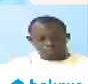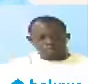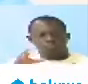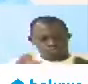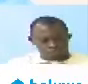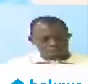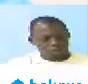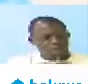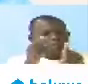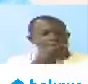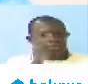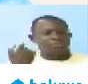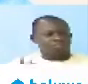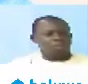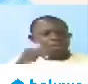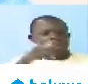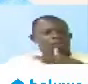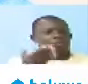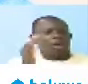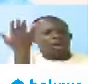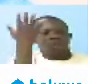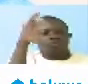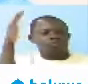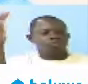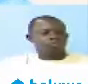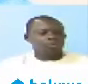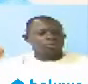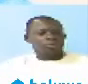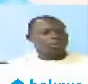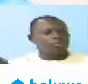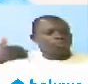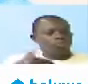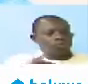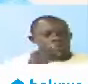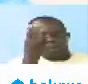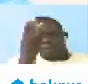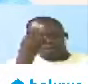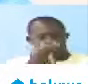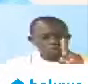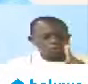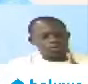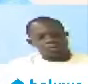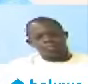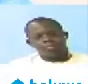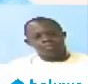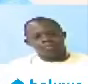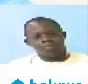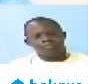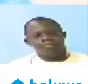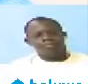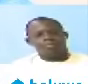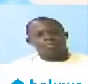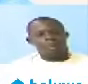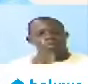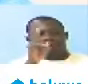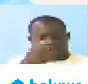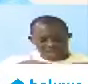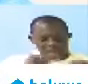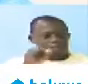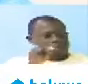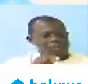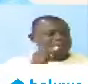in the bush. Karafo karsa ba. Up to 3 months. Baru aro pa na mo ulikin mo kame ulogon. But around